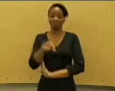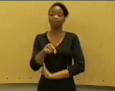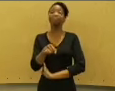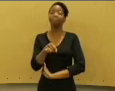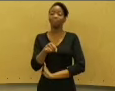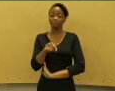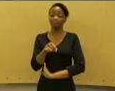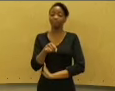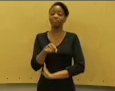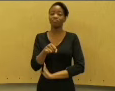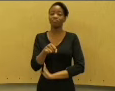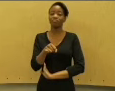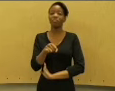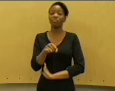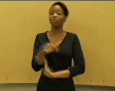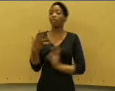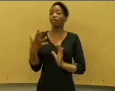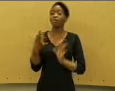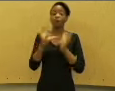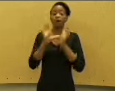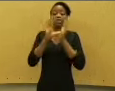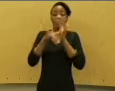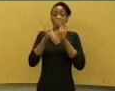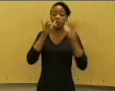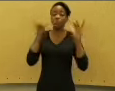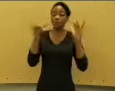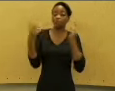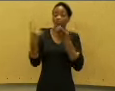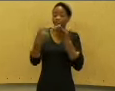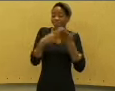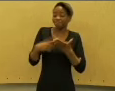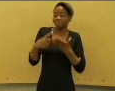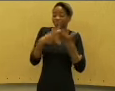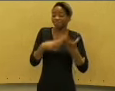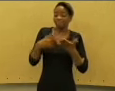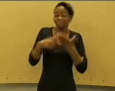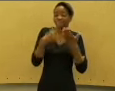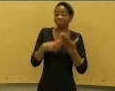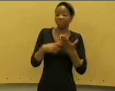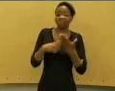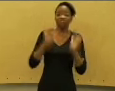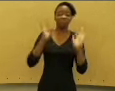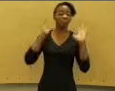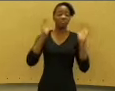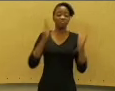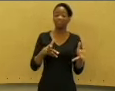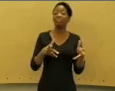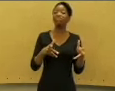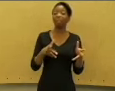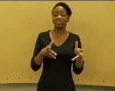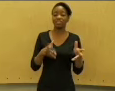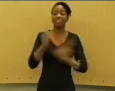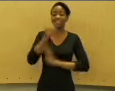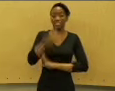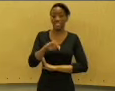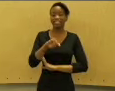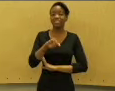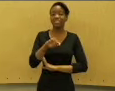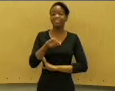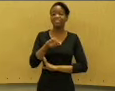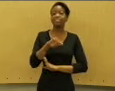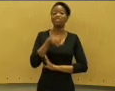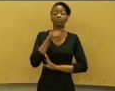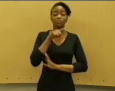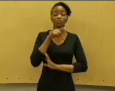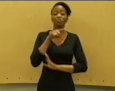talk about disabled people and leave it there. Because you are already aware as an able-bodied